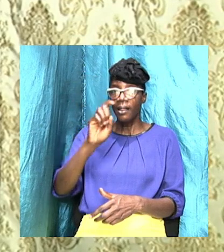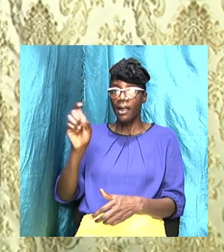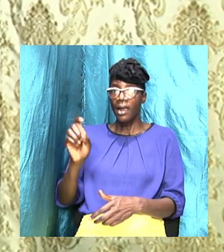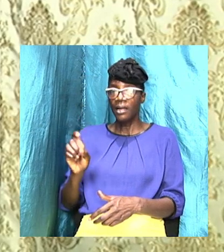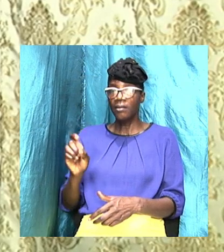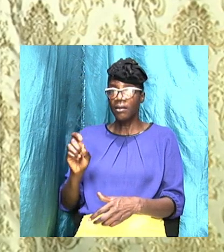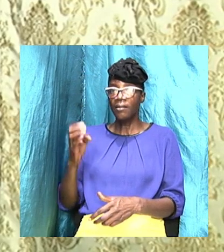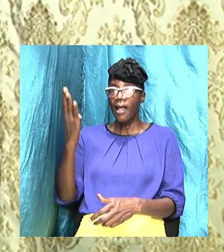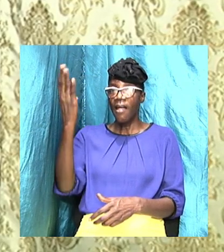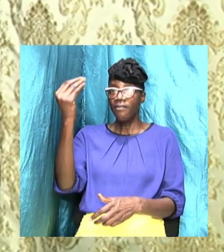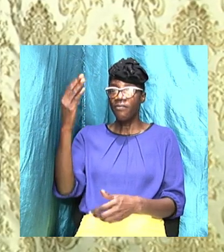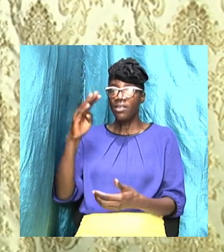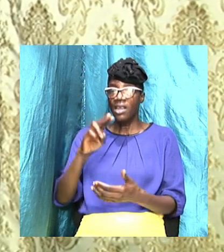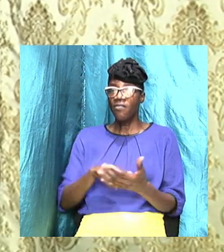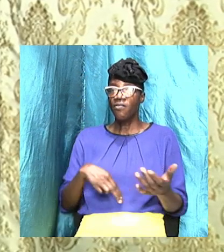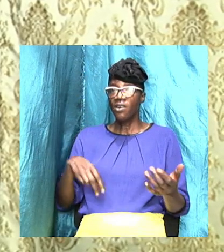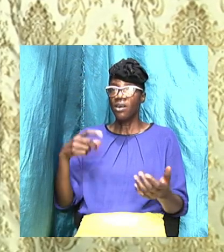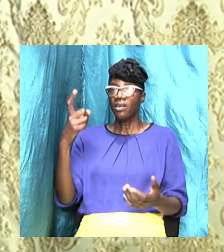15 verse